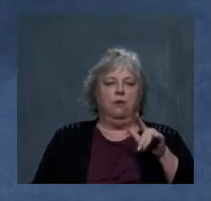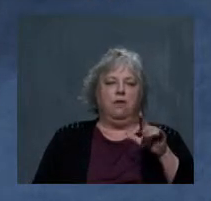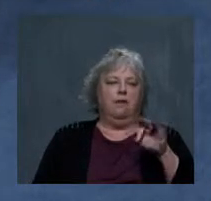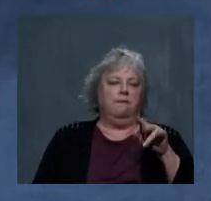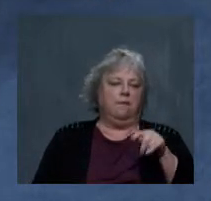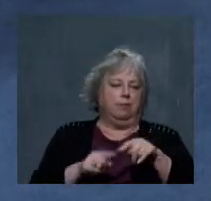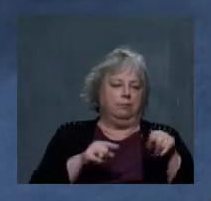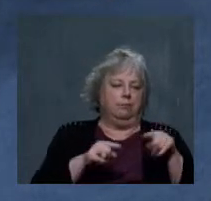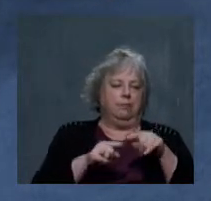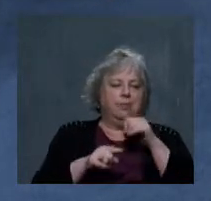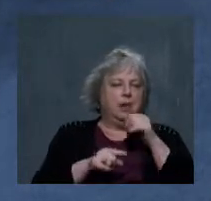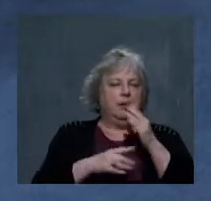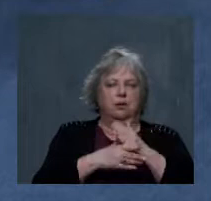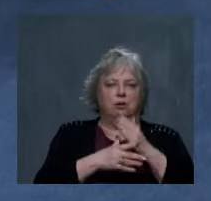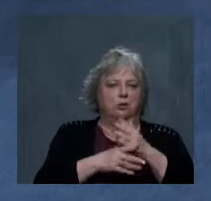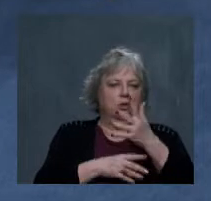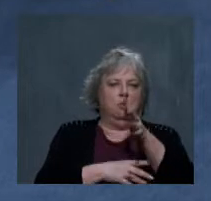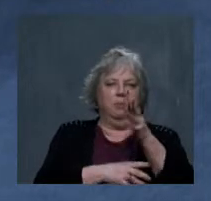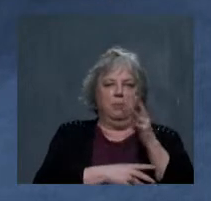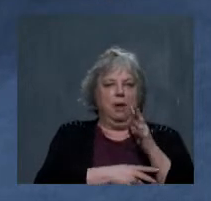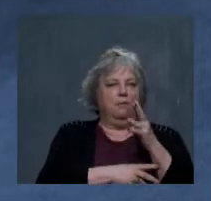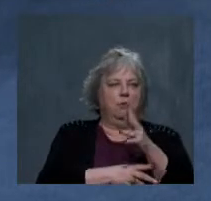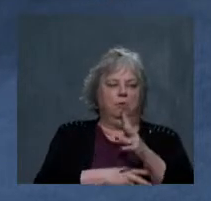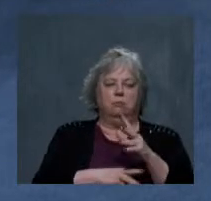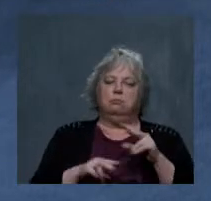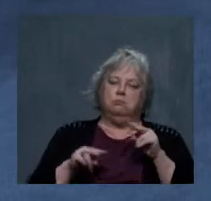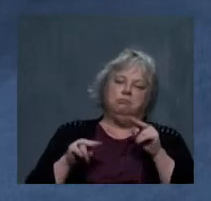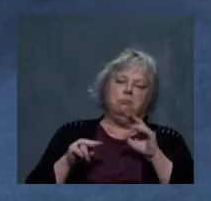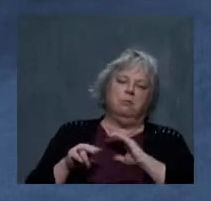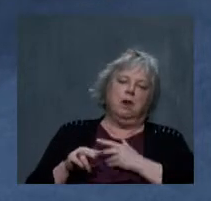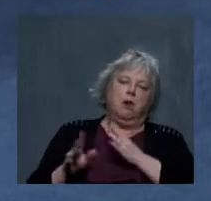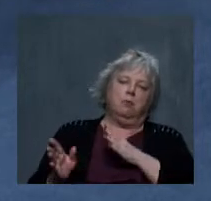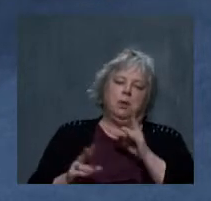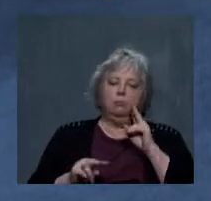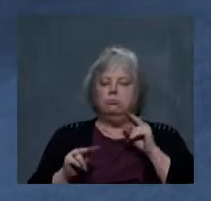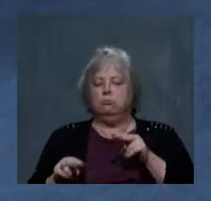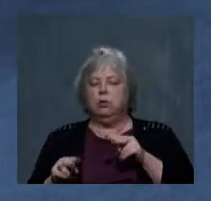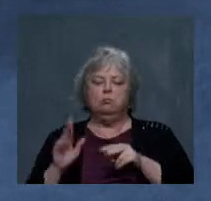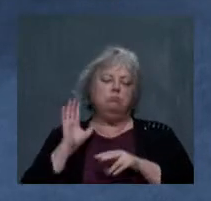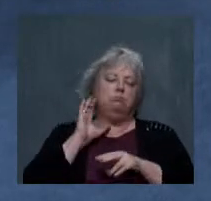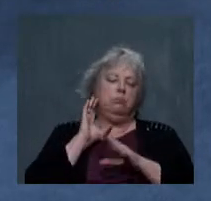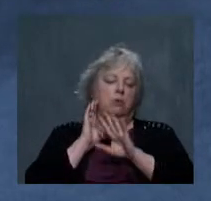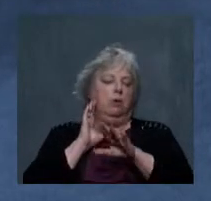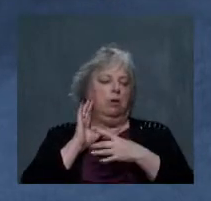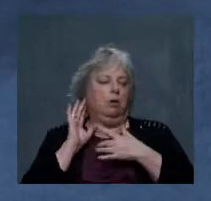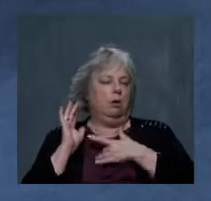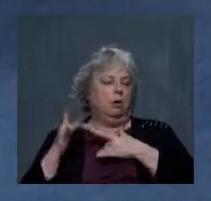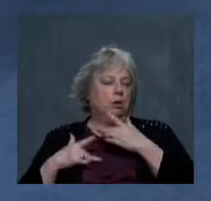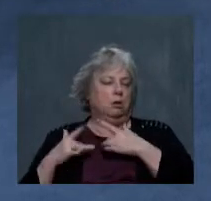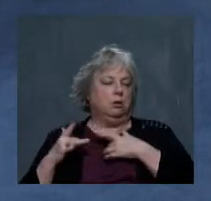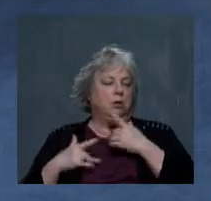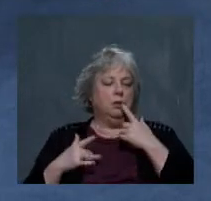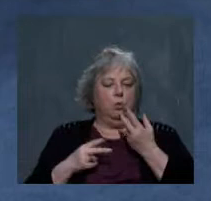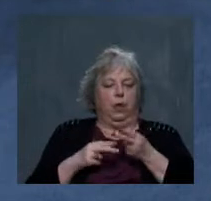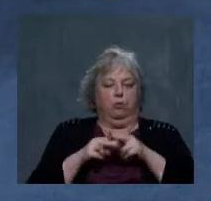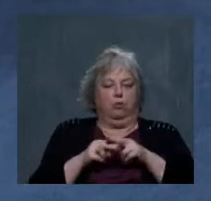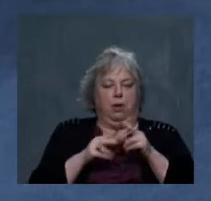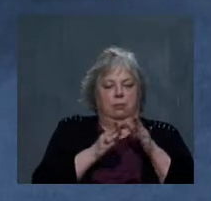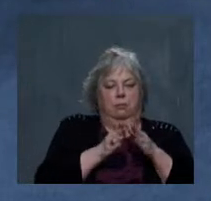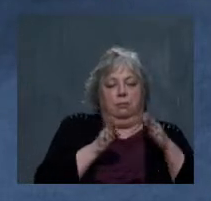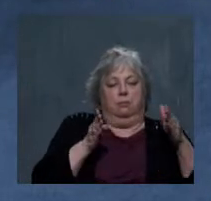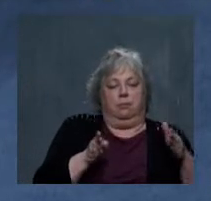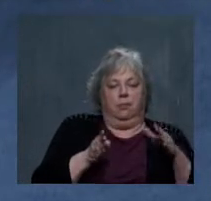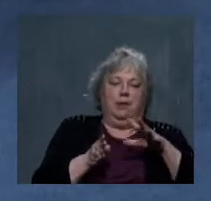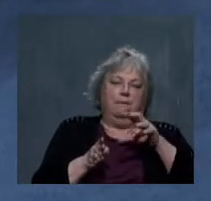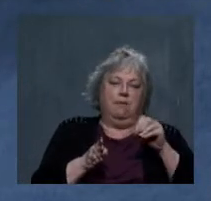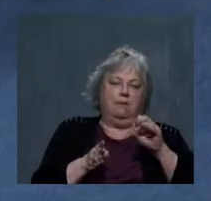undisturbed buffer. We've looked at our plans and voicing their concerns, And so we were able to increase that undisturbed buffer